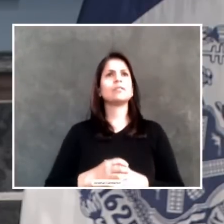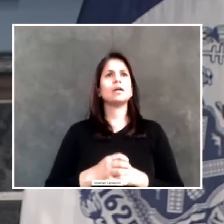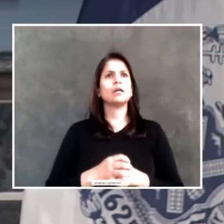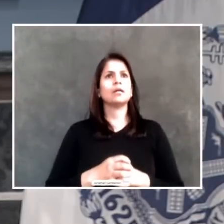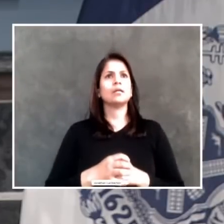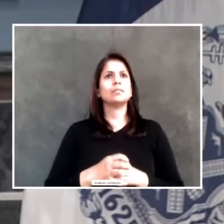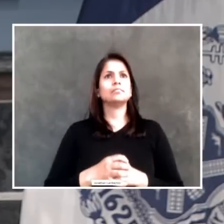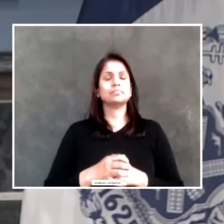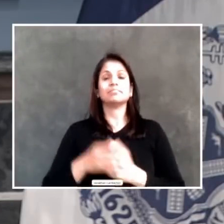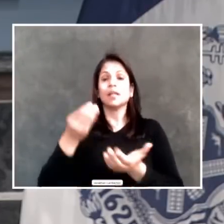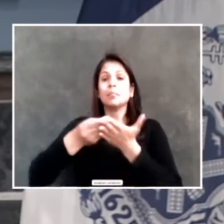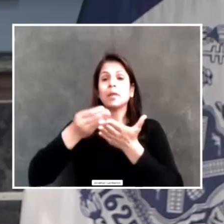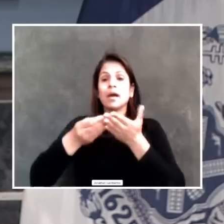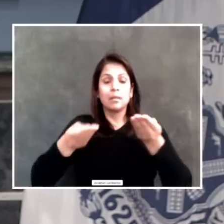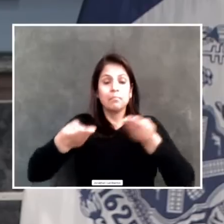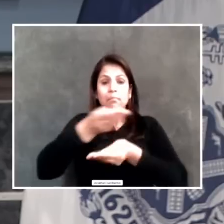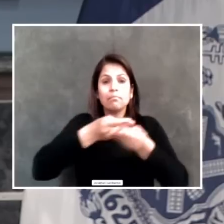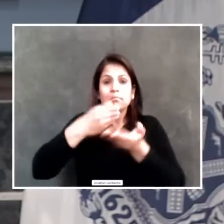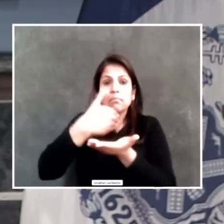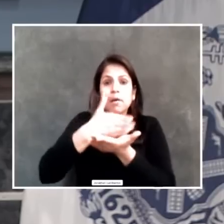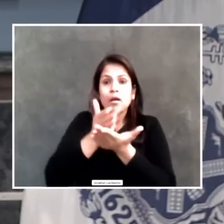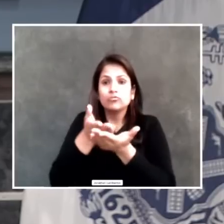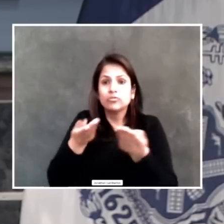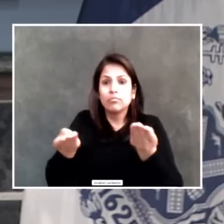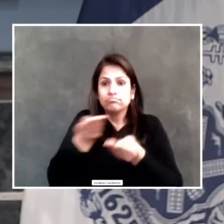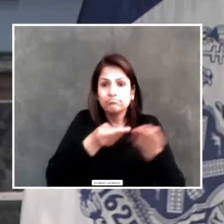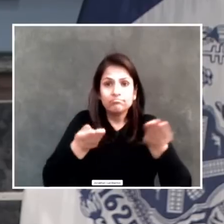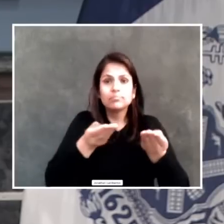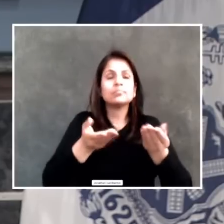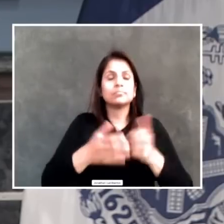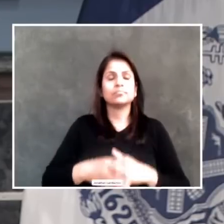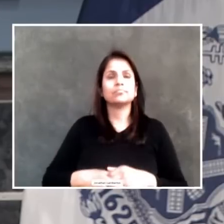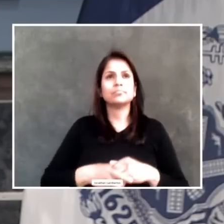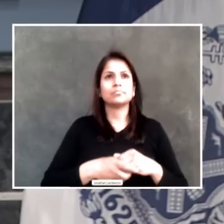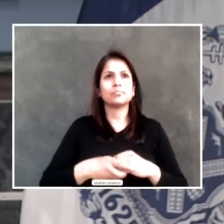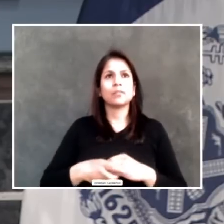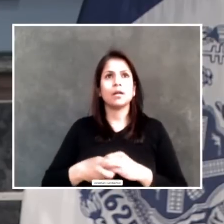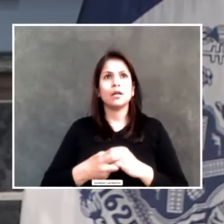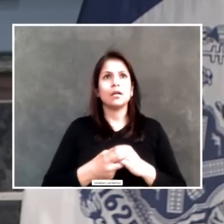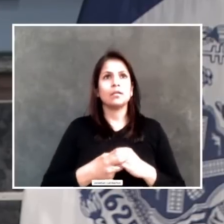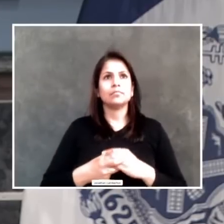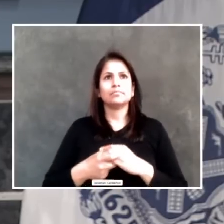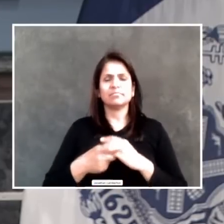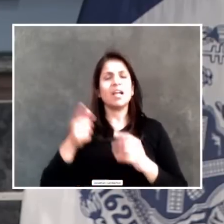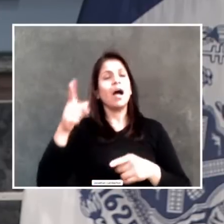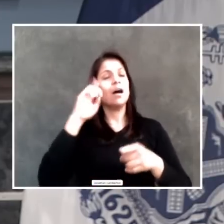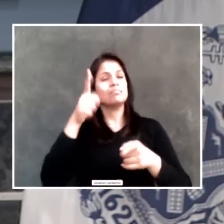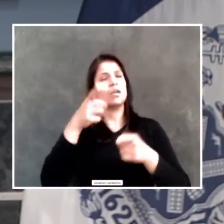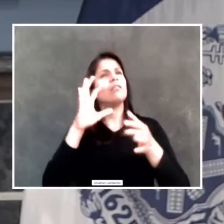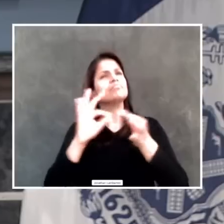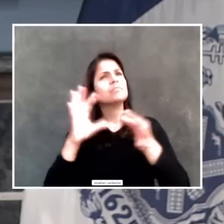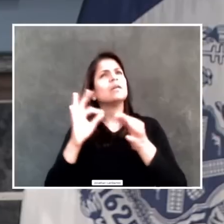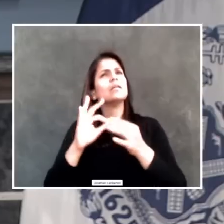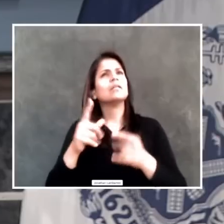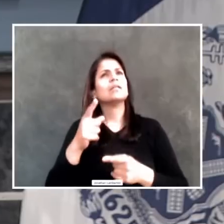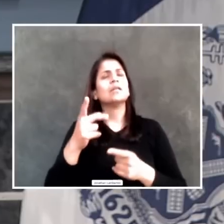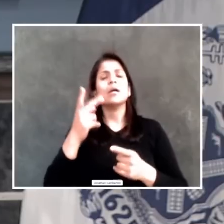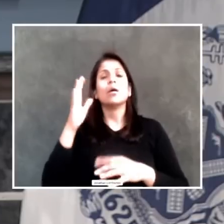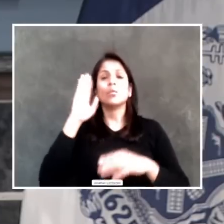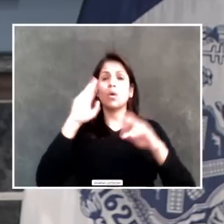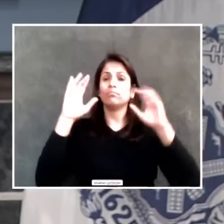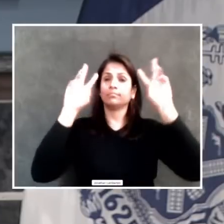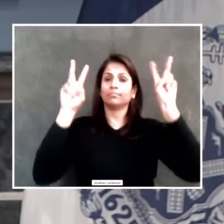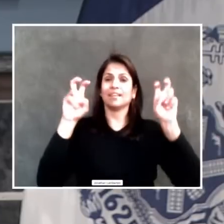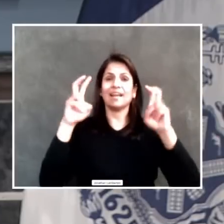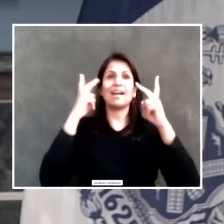Vision Zero programs by about $10 million, yet made no cuts to any Department of Transportation expense budget allocations